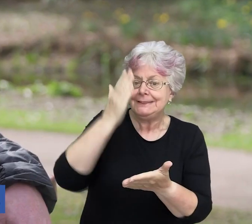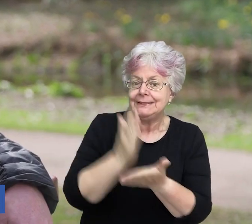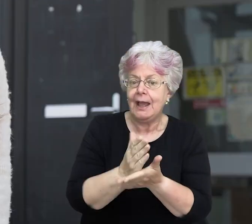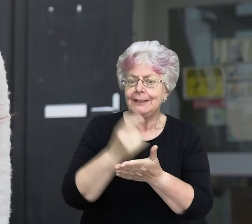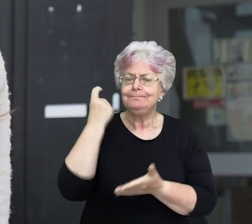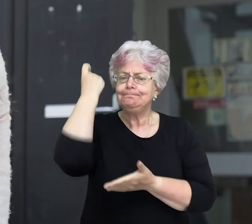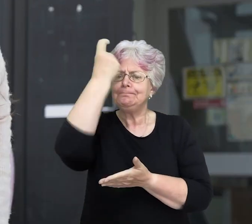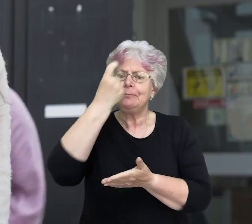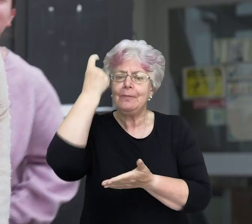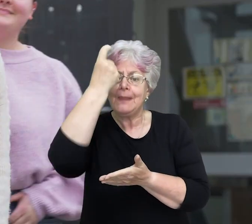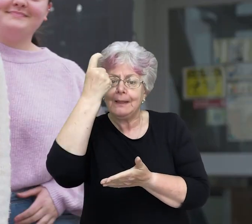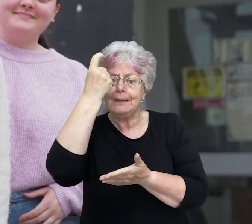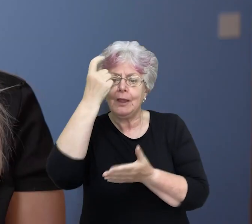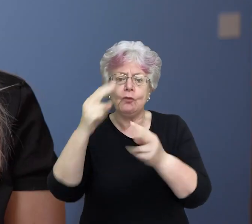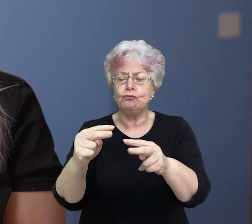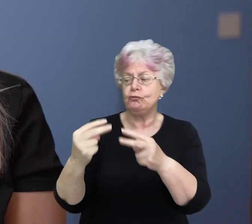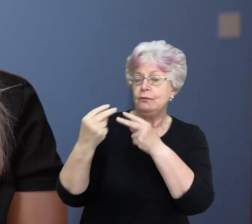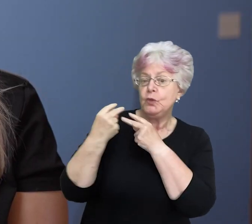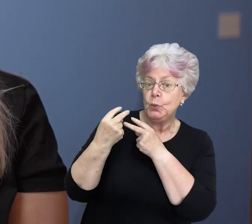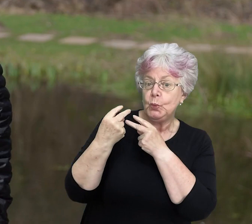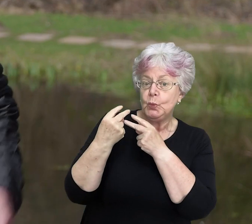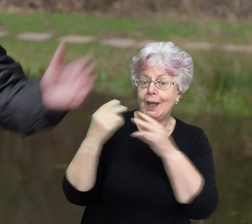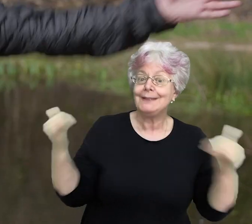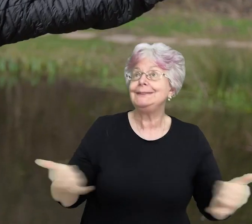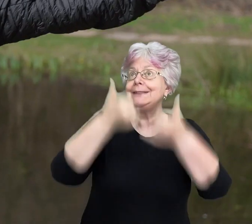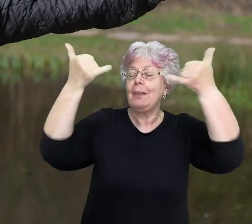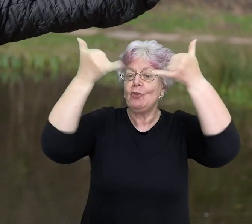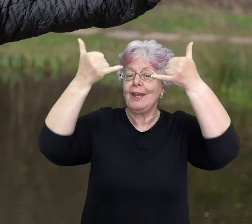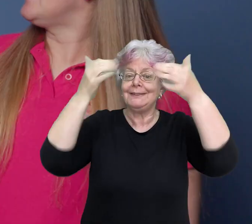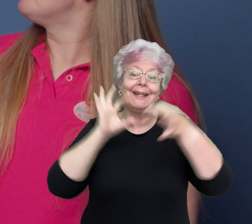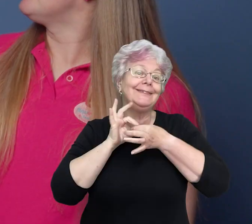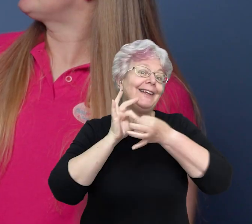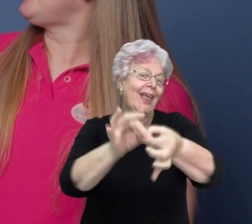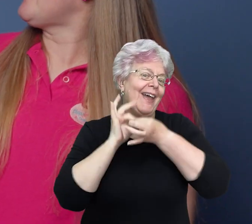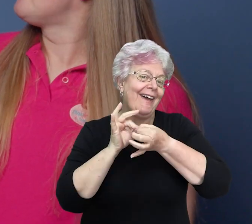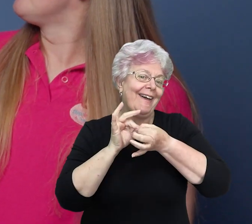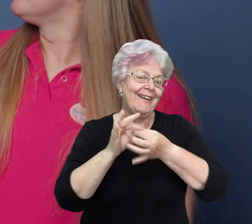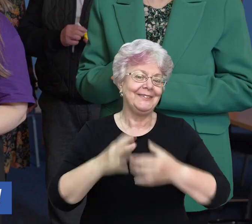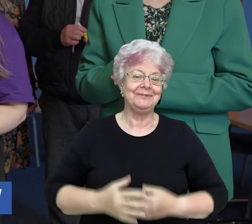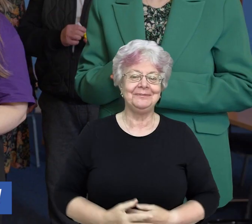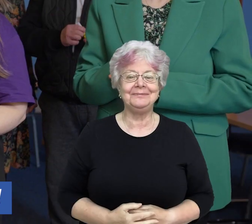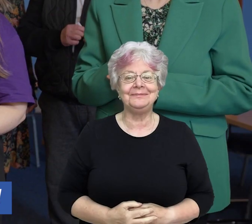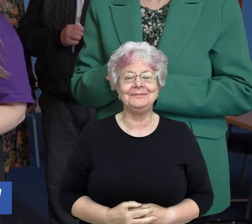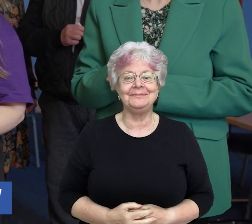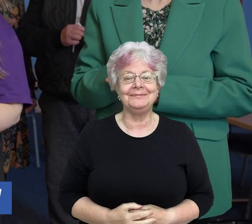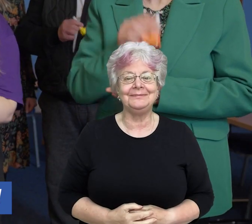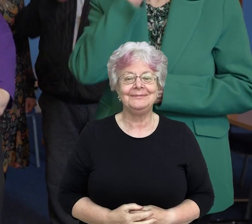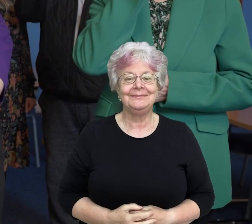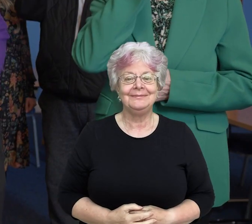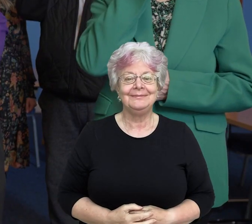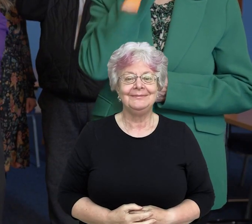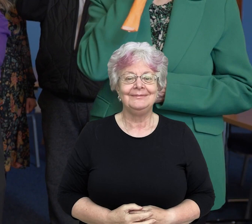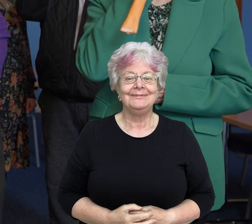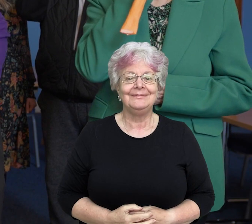decide together, think together, review together, and celebrate together. Celebrate together. Celebrate